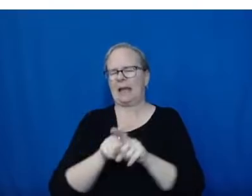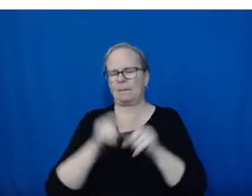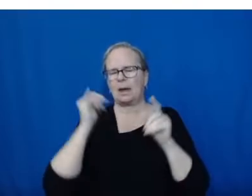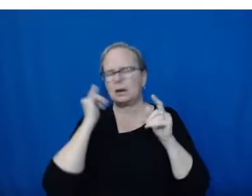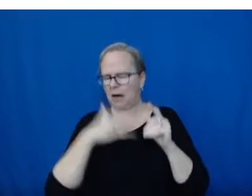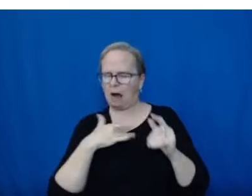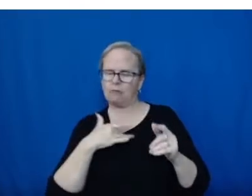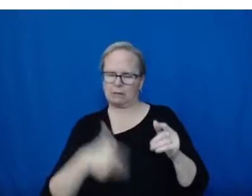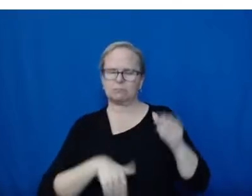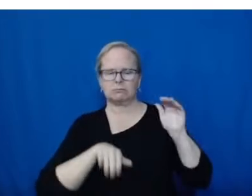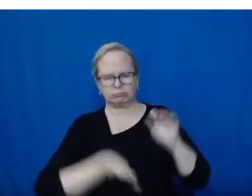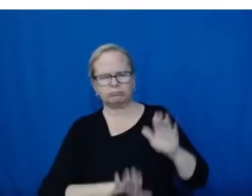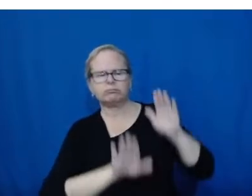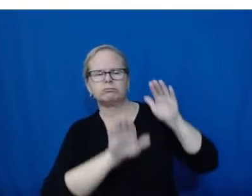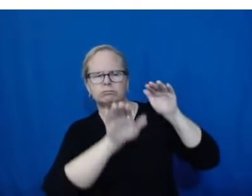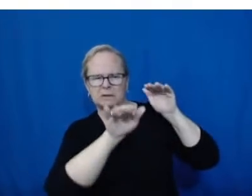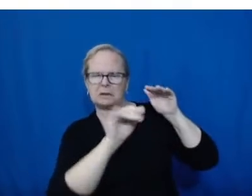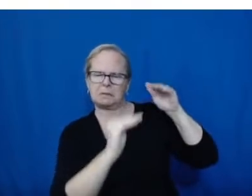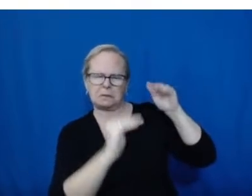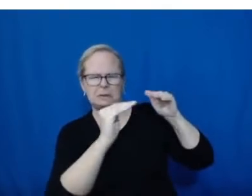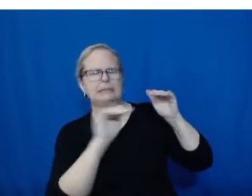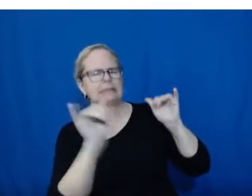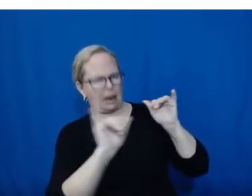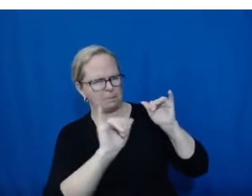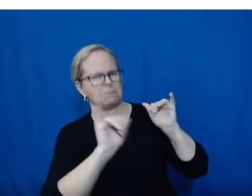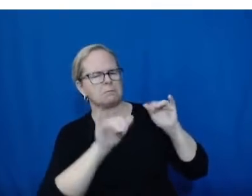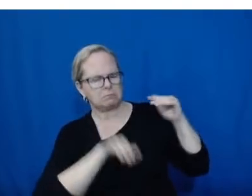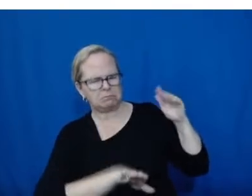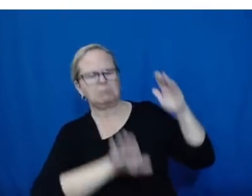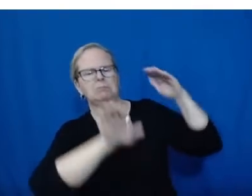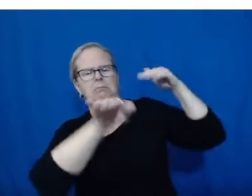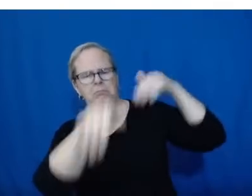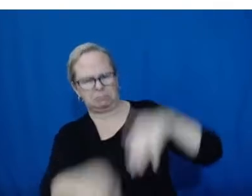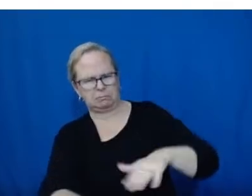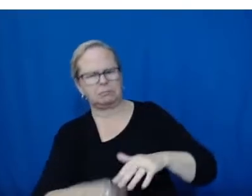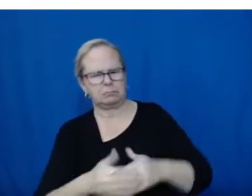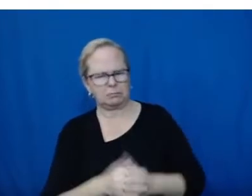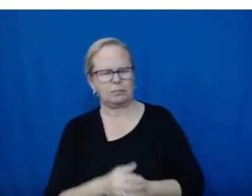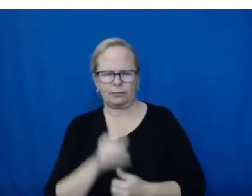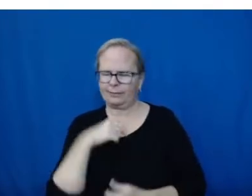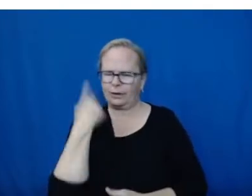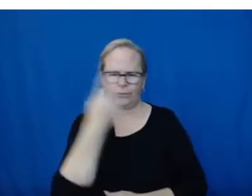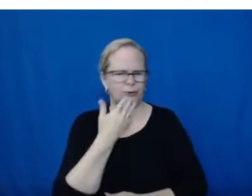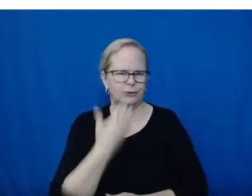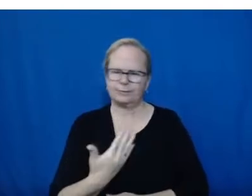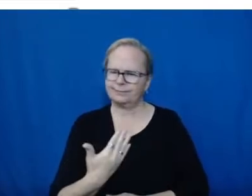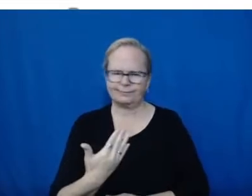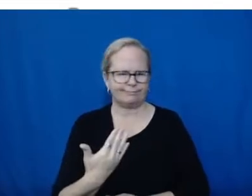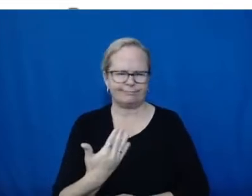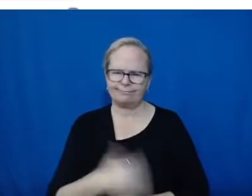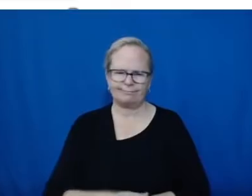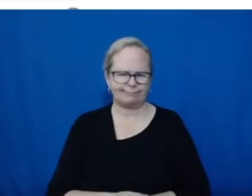of mortality as we had in that 2nd wave. Not good. Next slide, please.